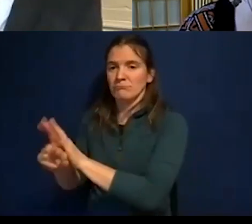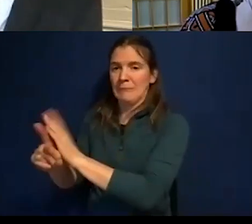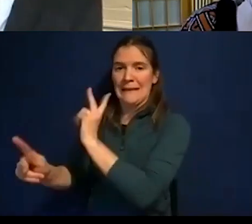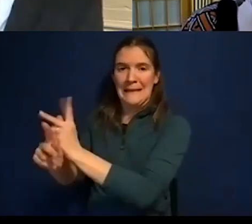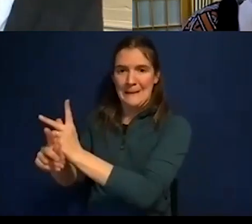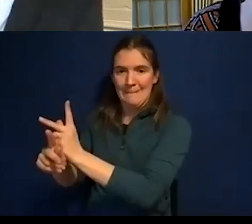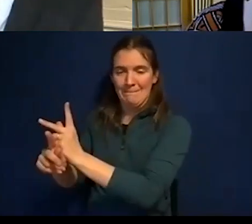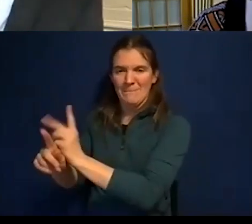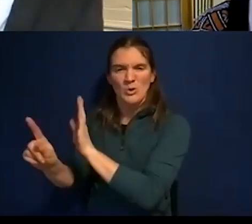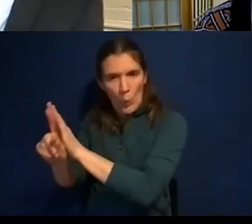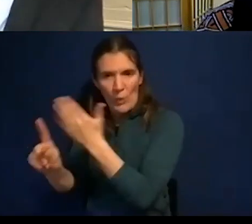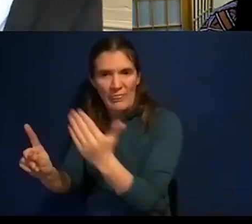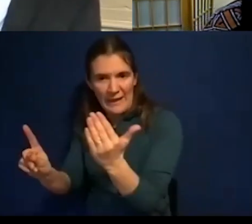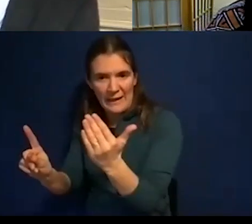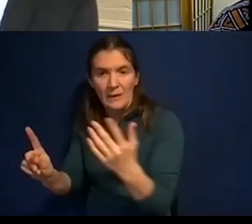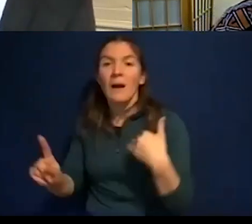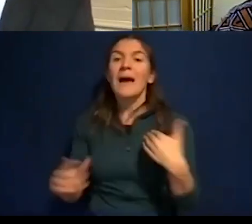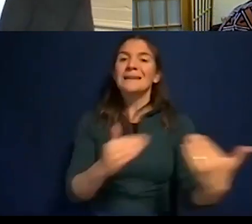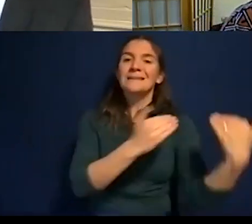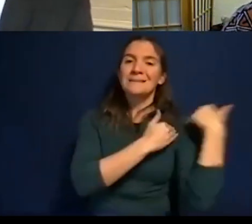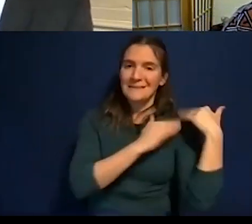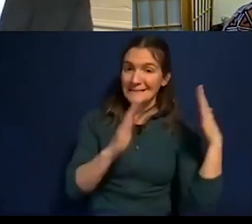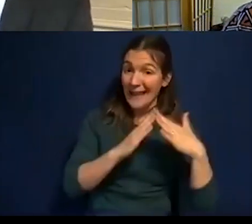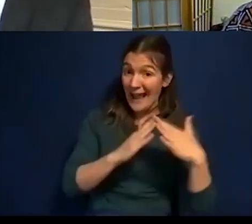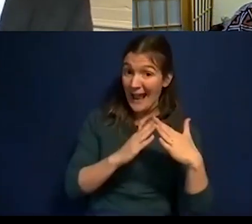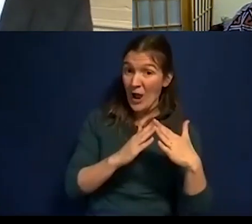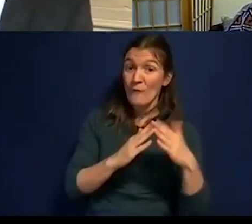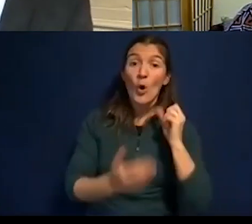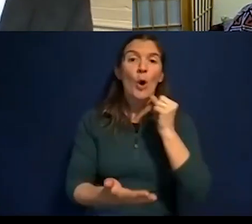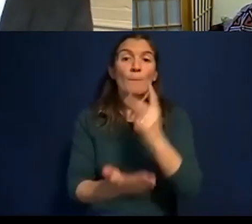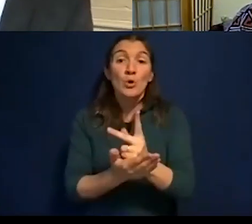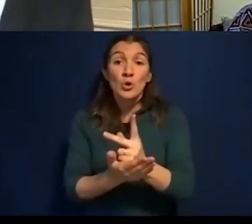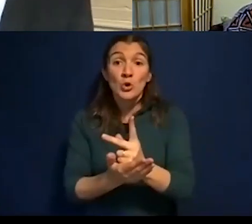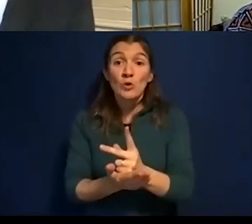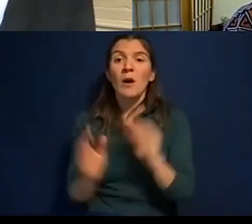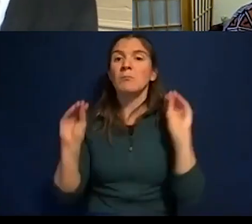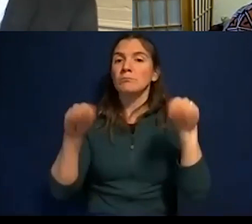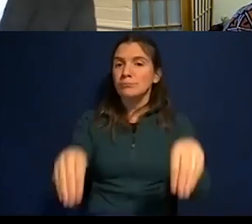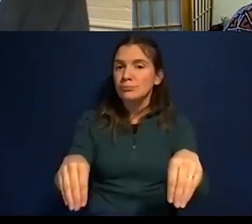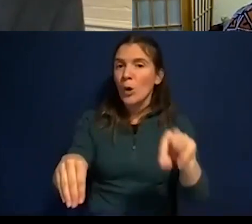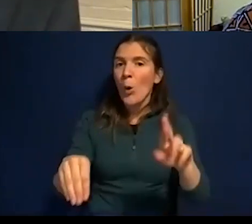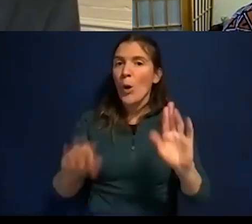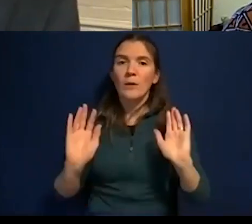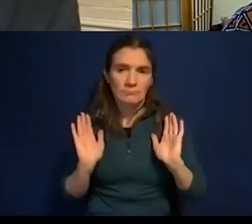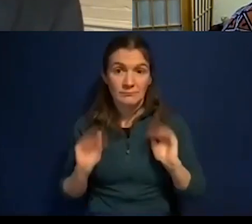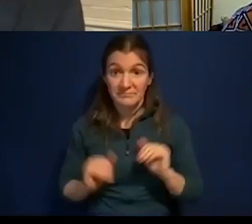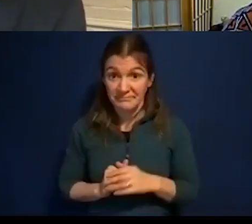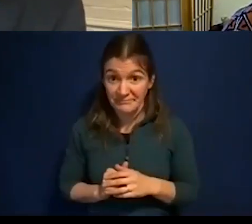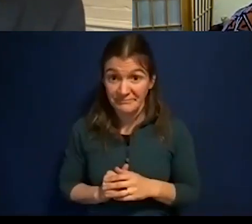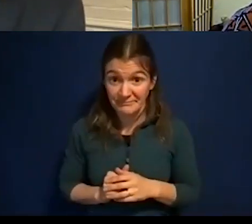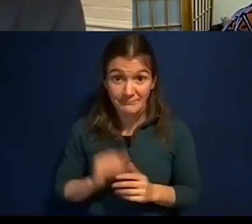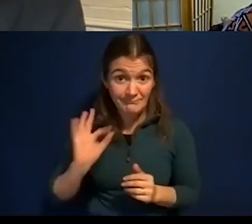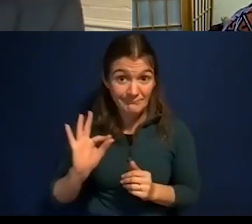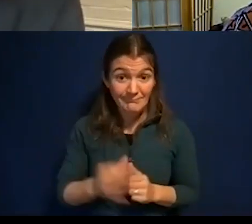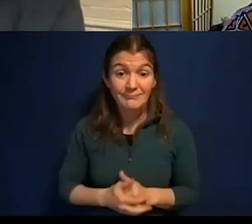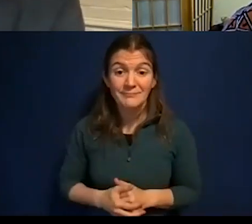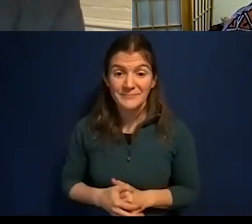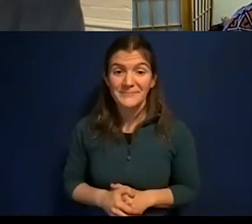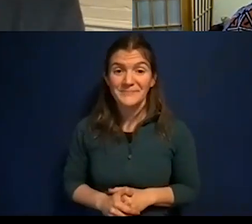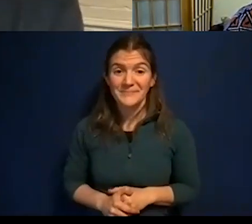who's placing it, and the town reserves the right to approve or disapprove how it's going to be placed.